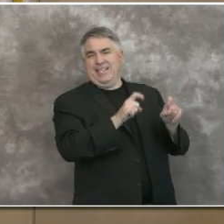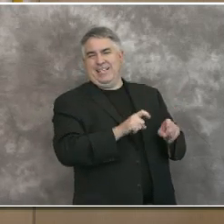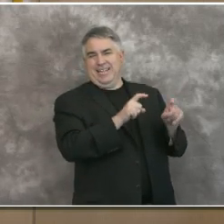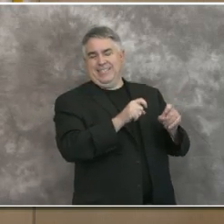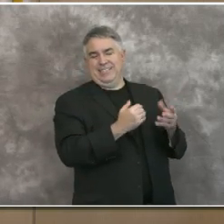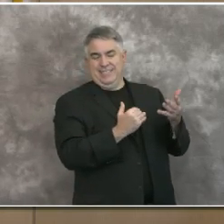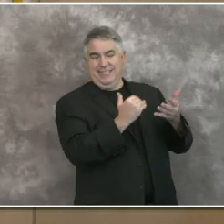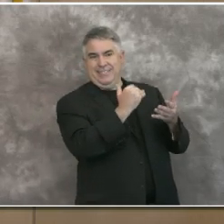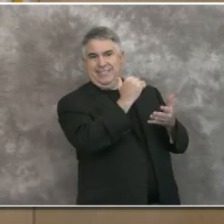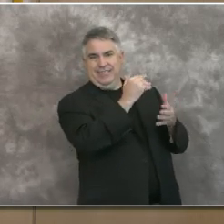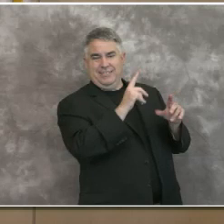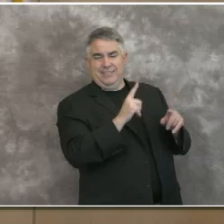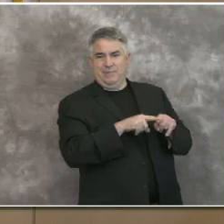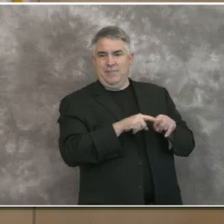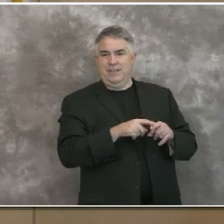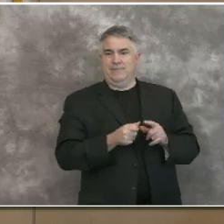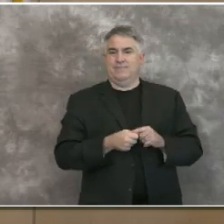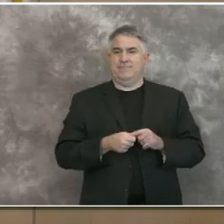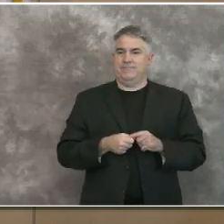with the medical staff